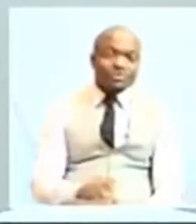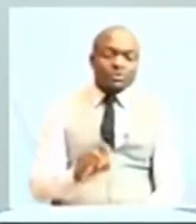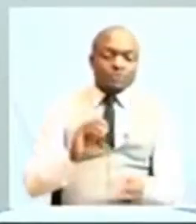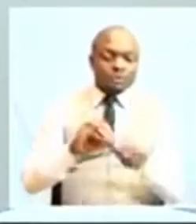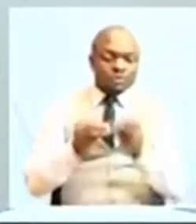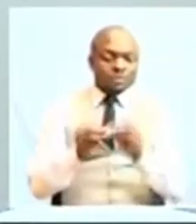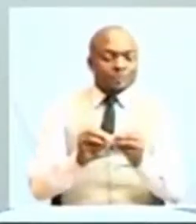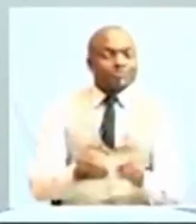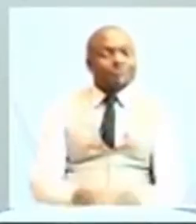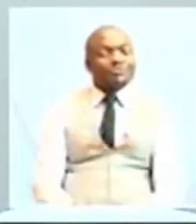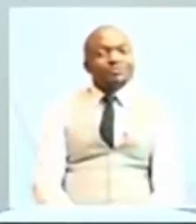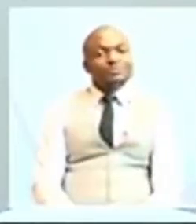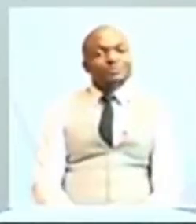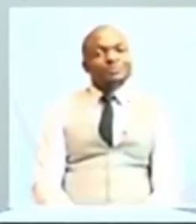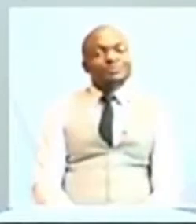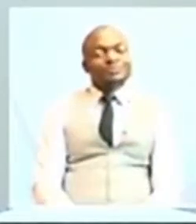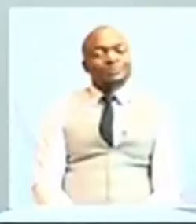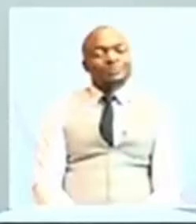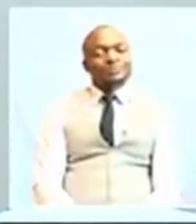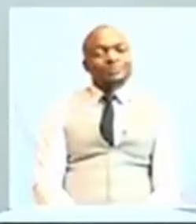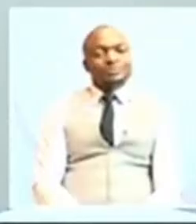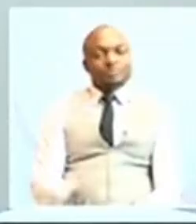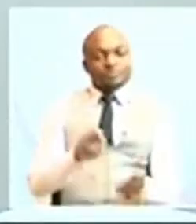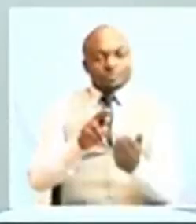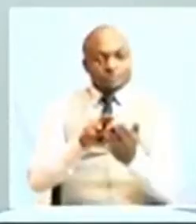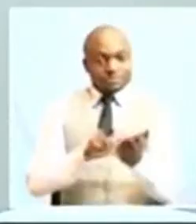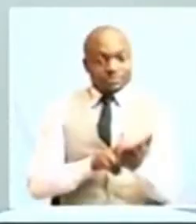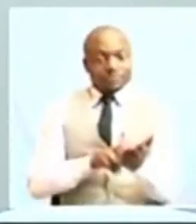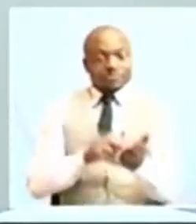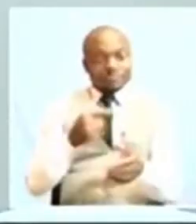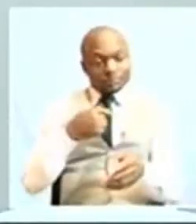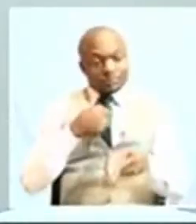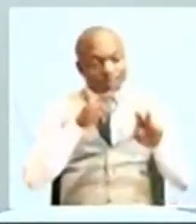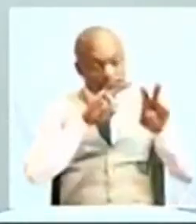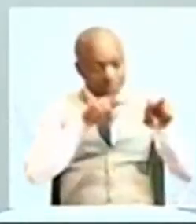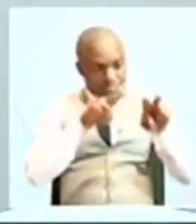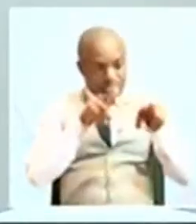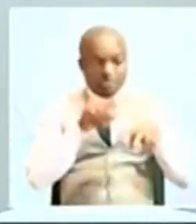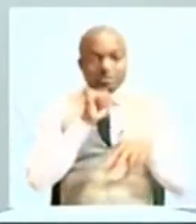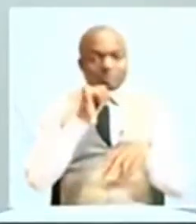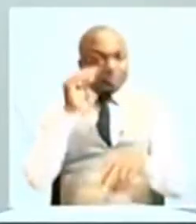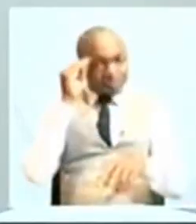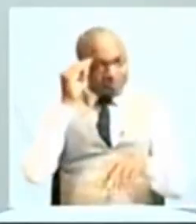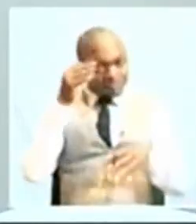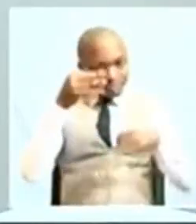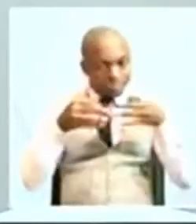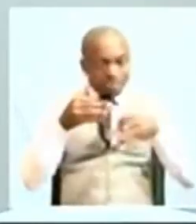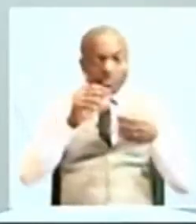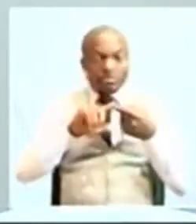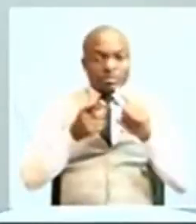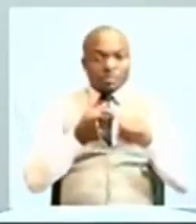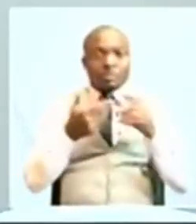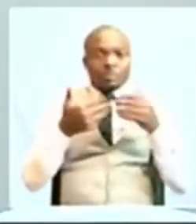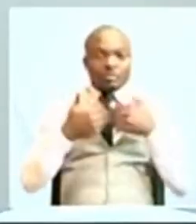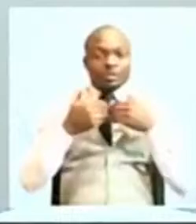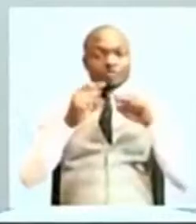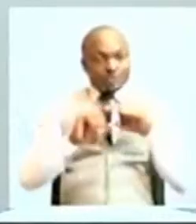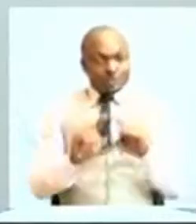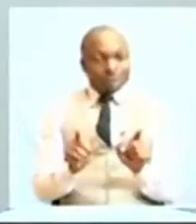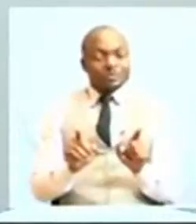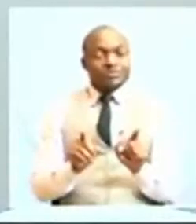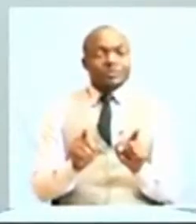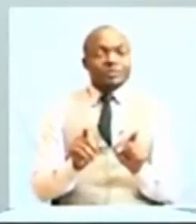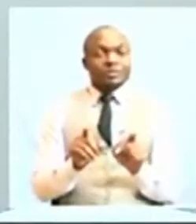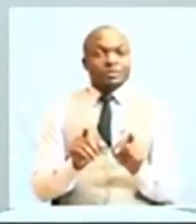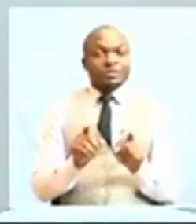numbers in the report. So I observed that. I don't know if my colleagues have got a different one.